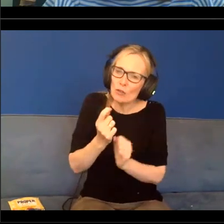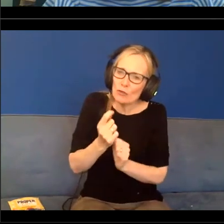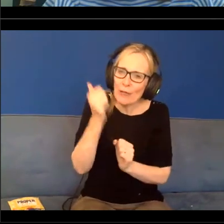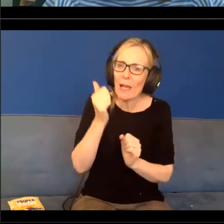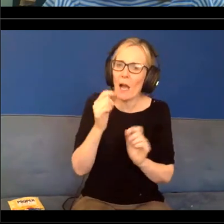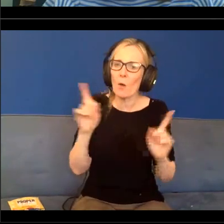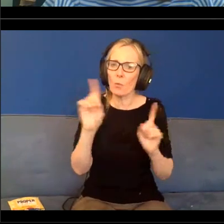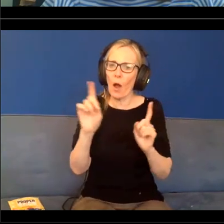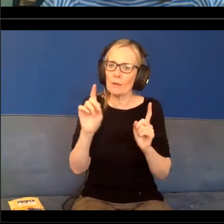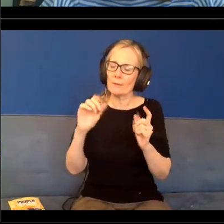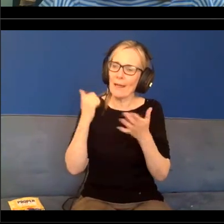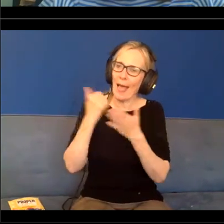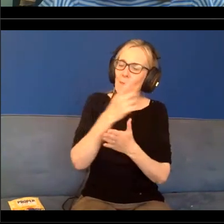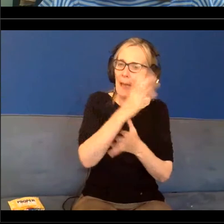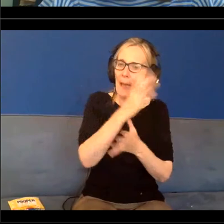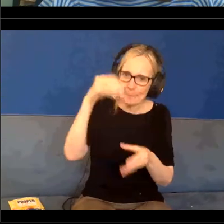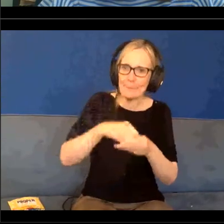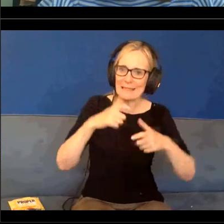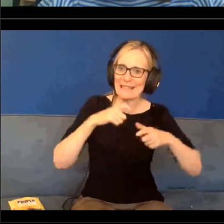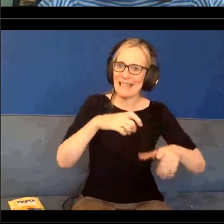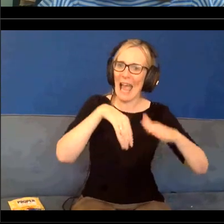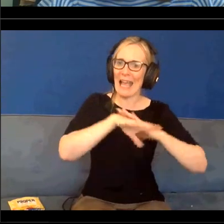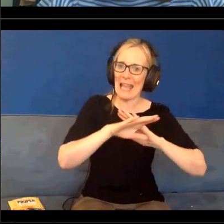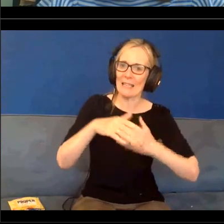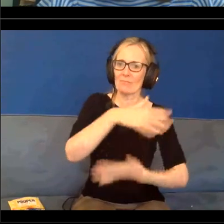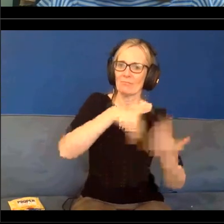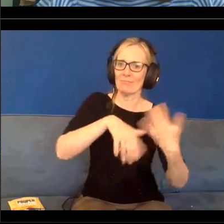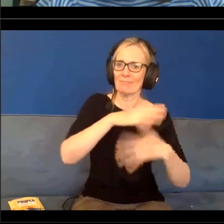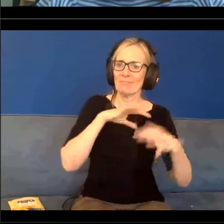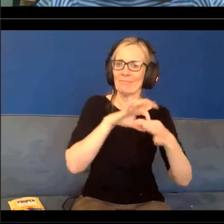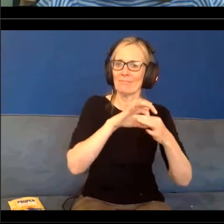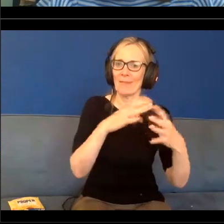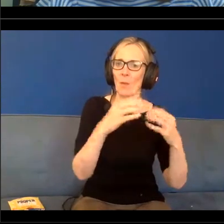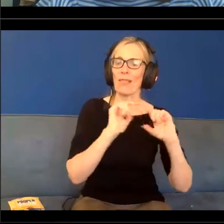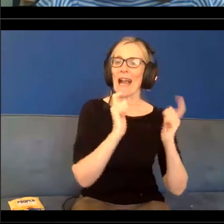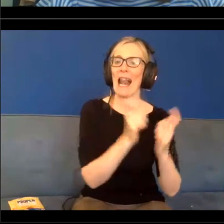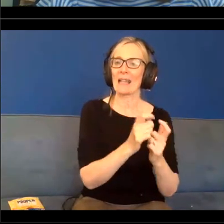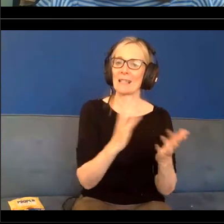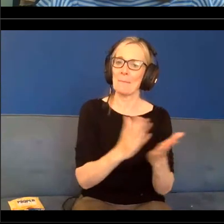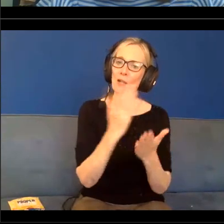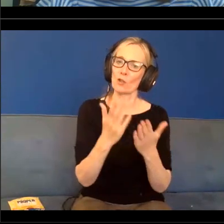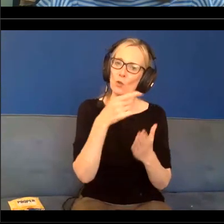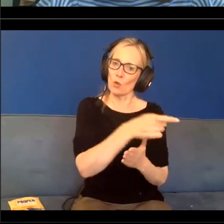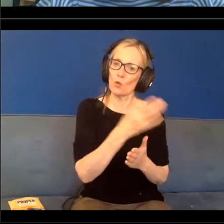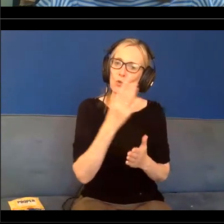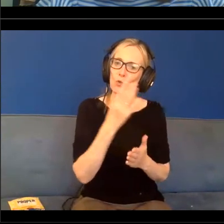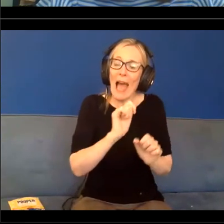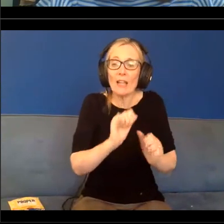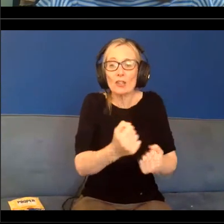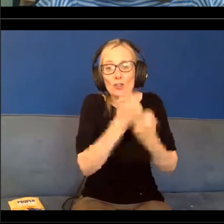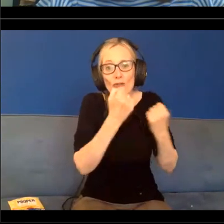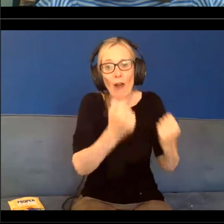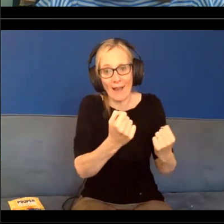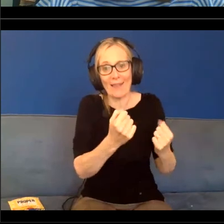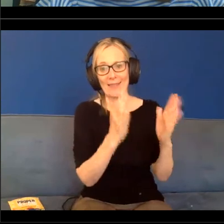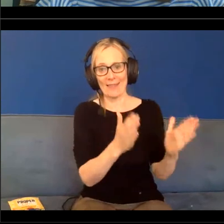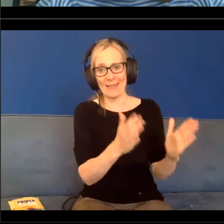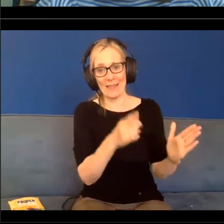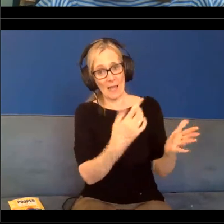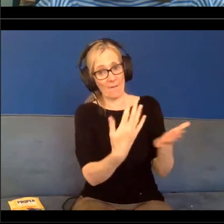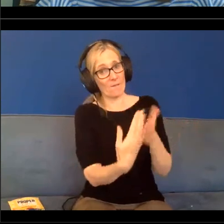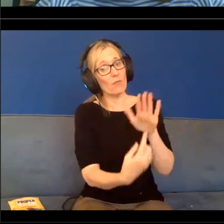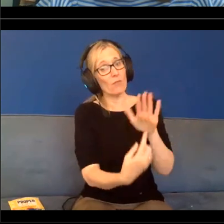contexts to help you play on the child's strengths and not get that trigger that's really going to put them off music